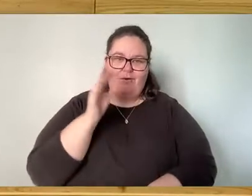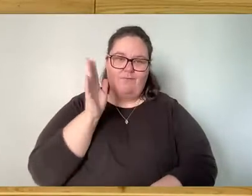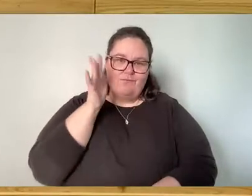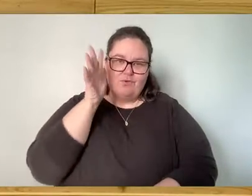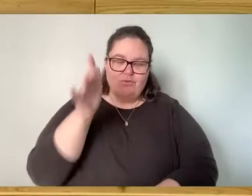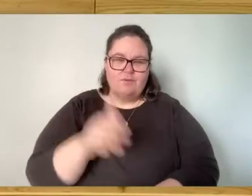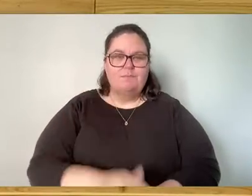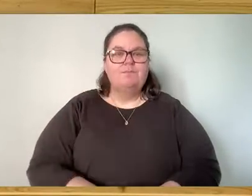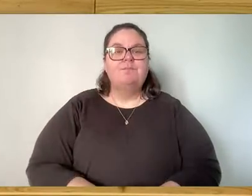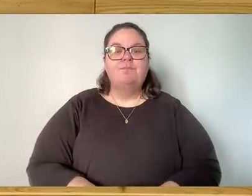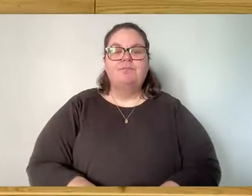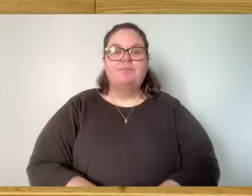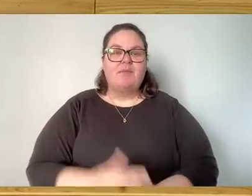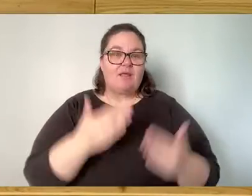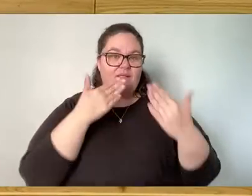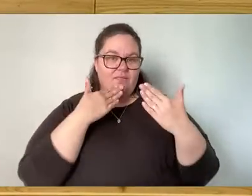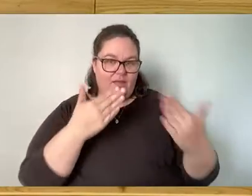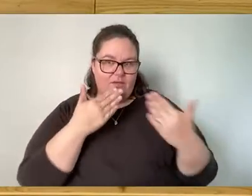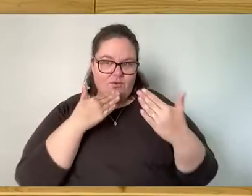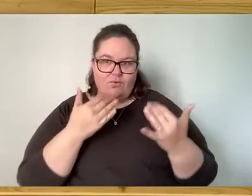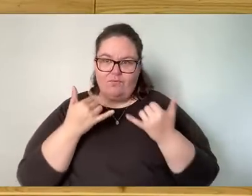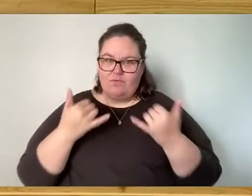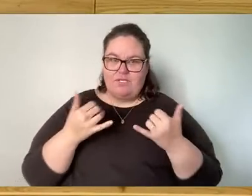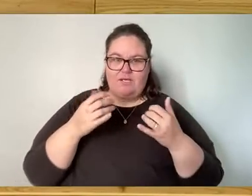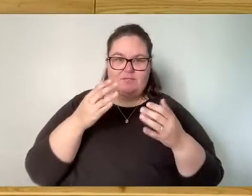you very much. Today's news conference.